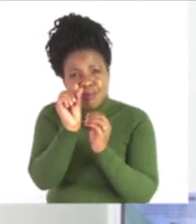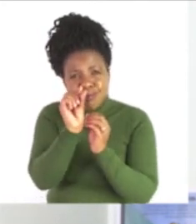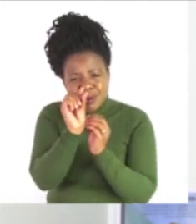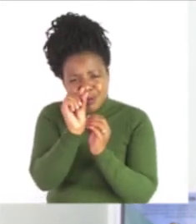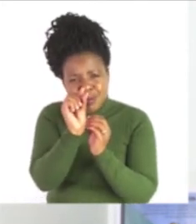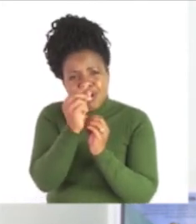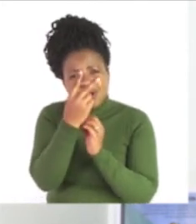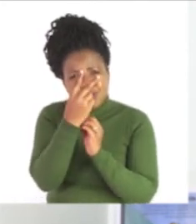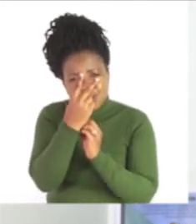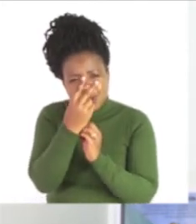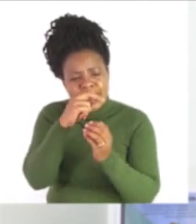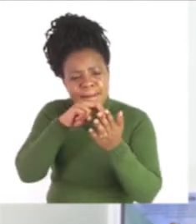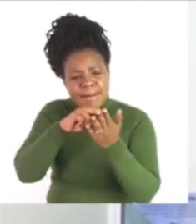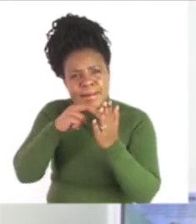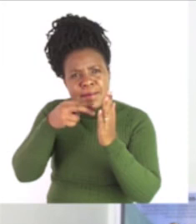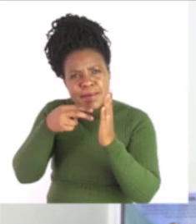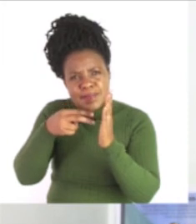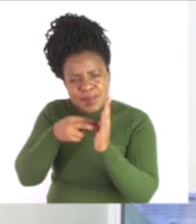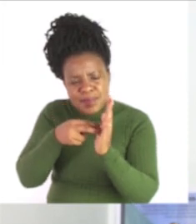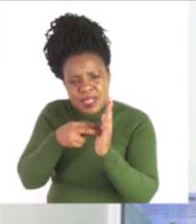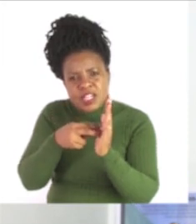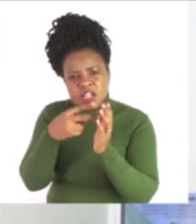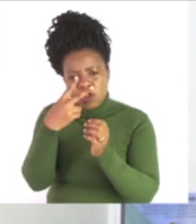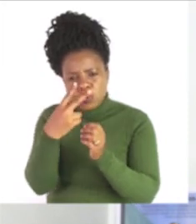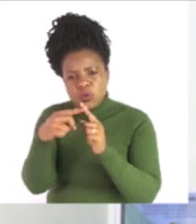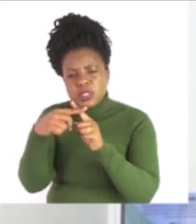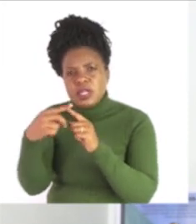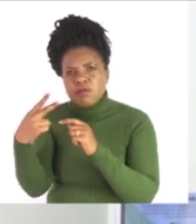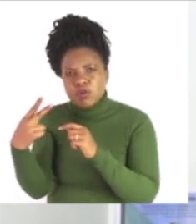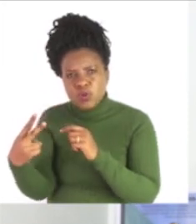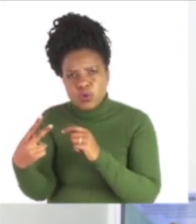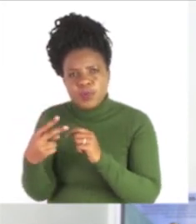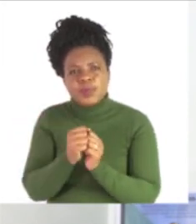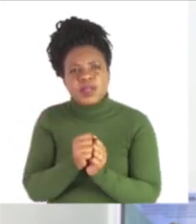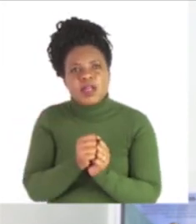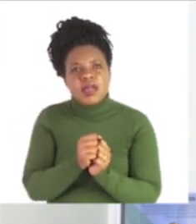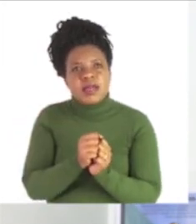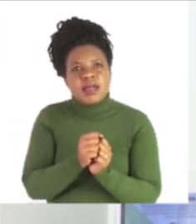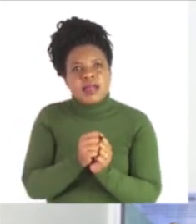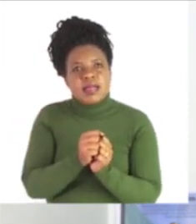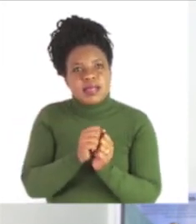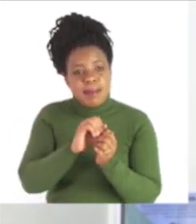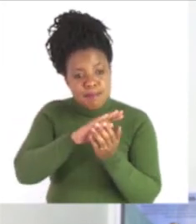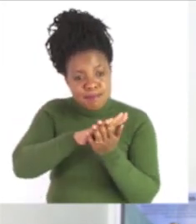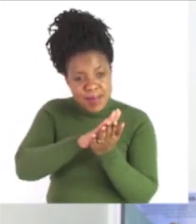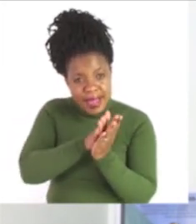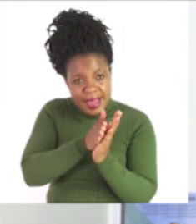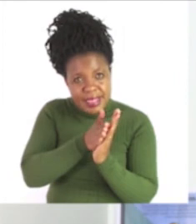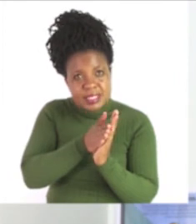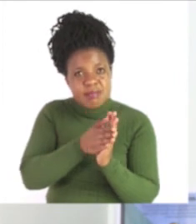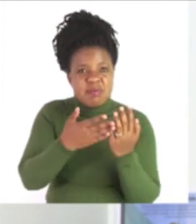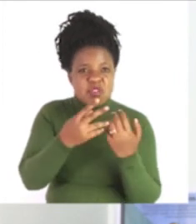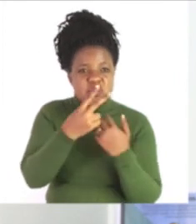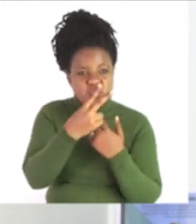we say the power. The number which is there, which is a 2 or a 4, it's called the base.